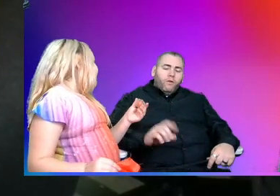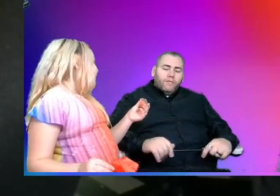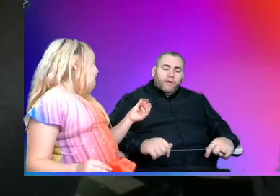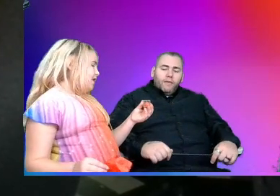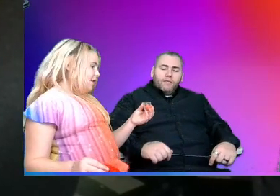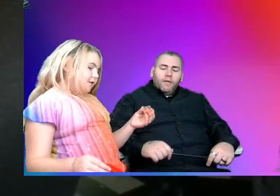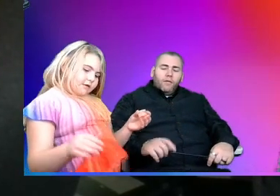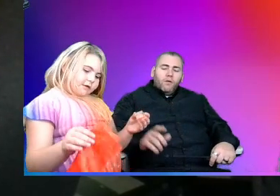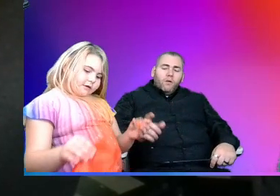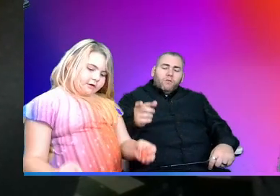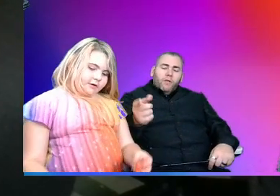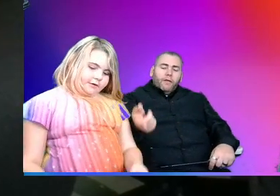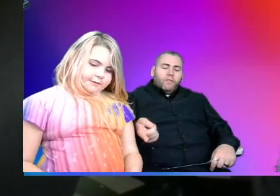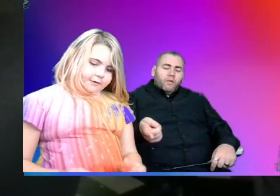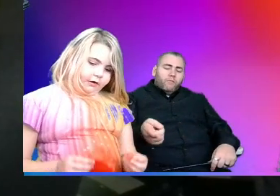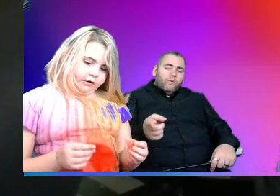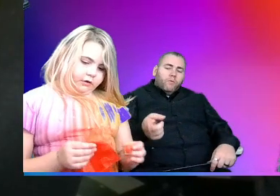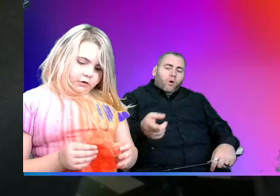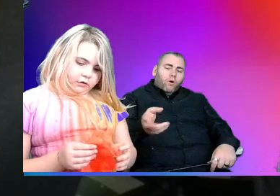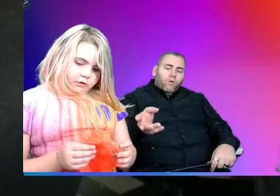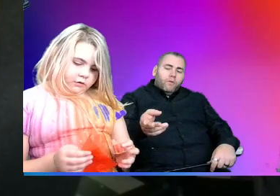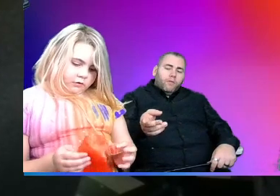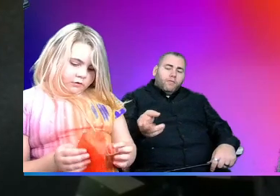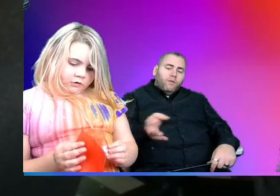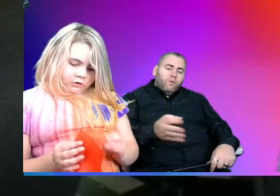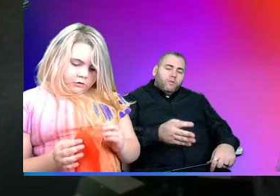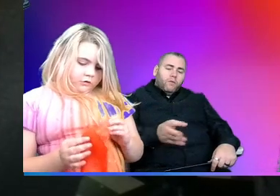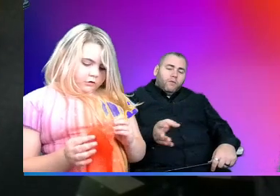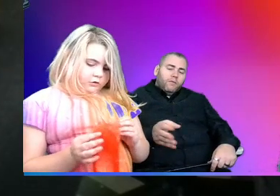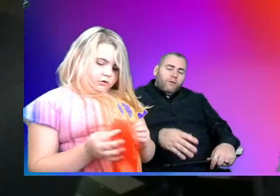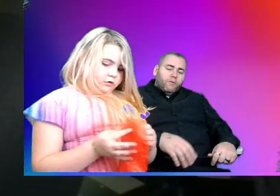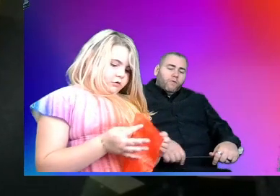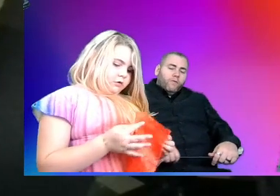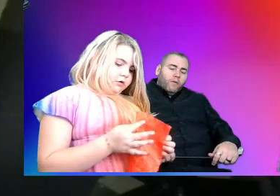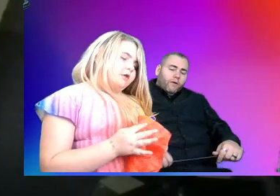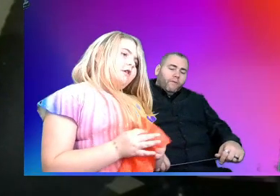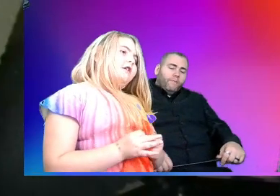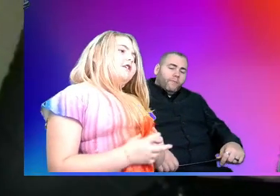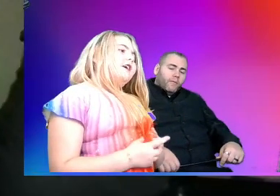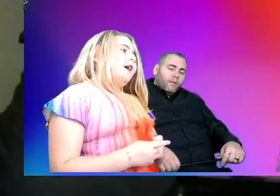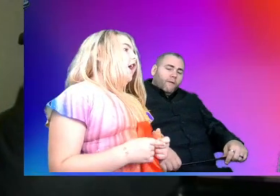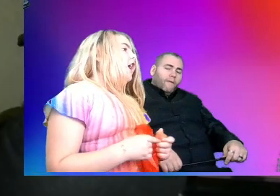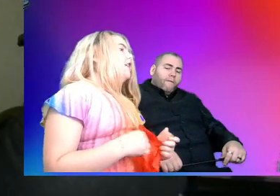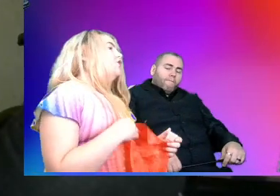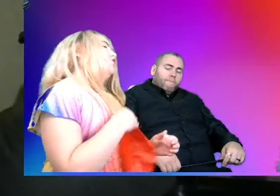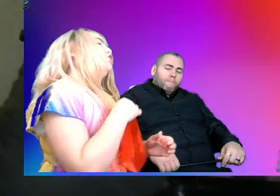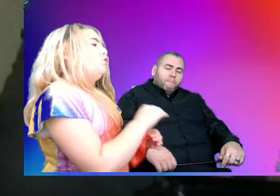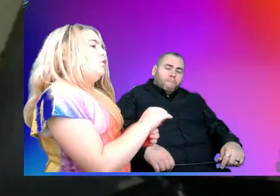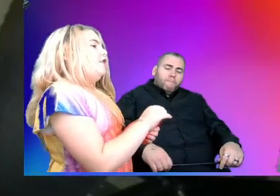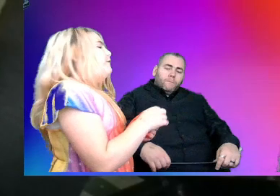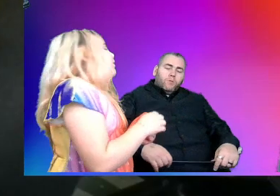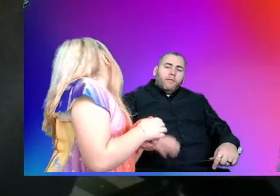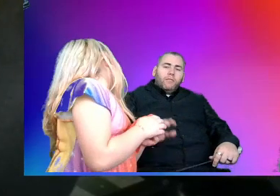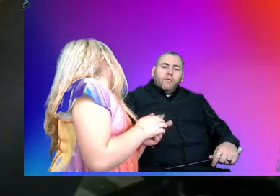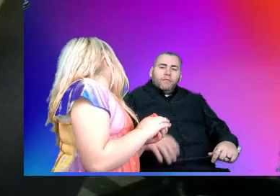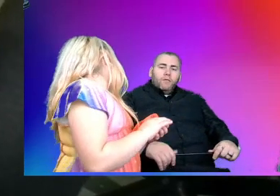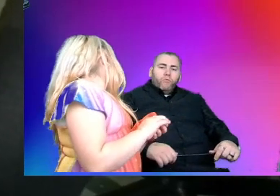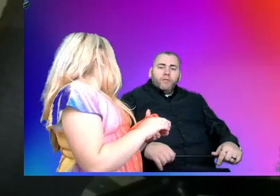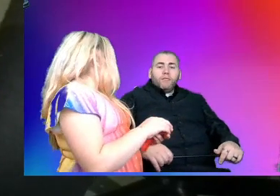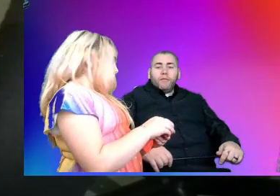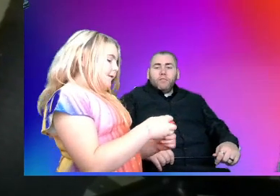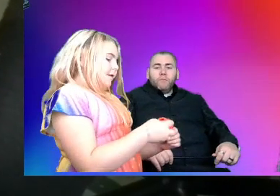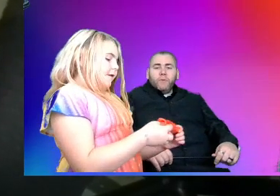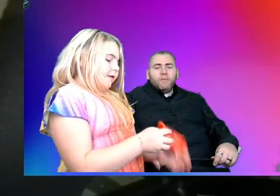there. You can set that aside. So that just comes with the ball with the silk, so you can set those over there. Yeah, I just use it. So that's a nice